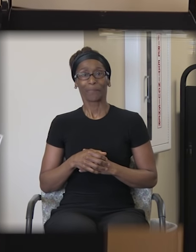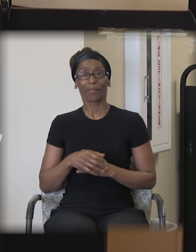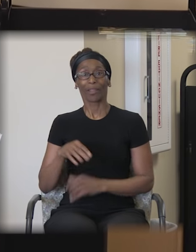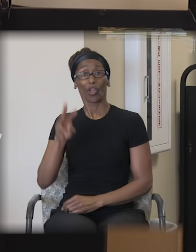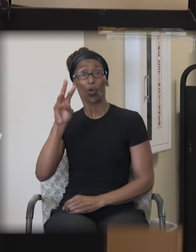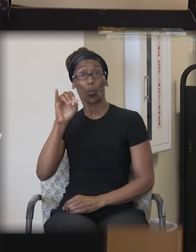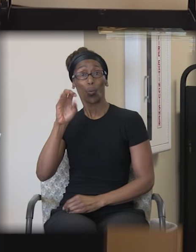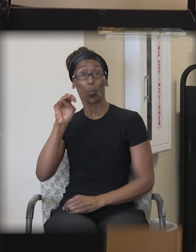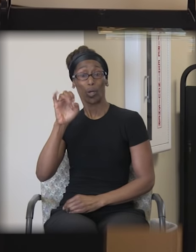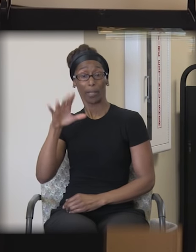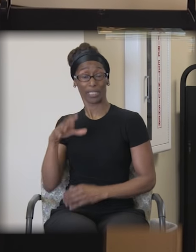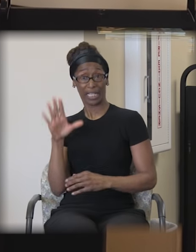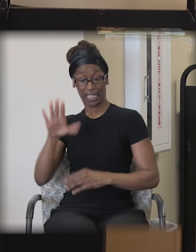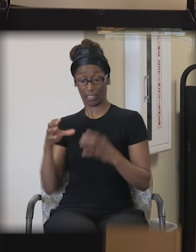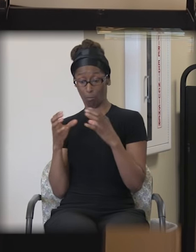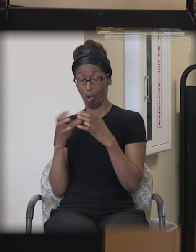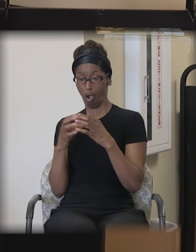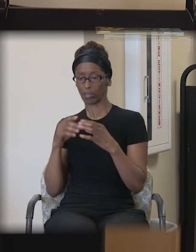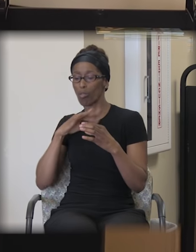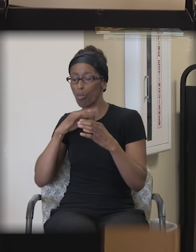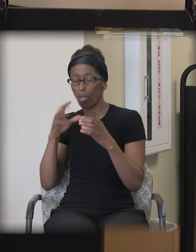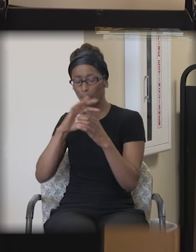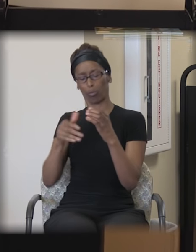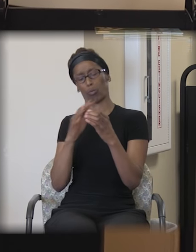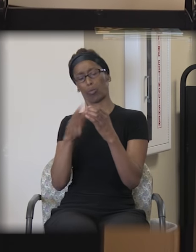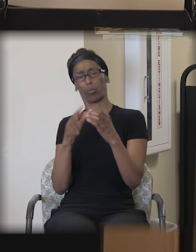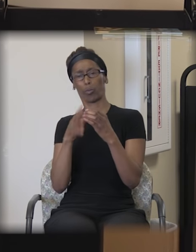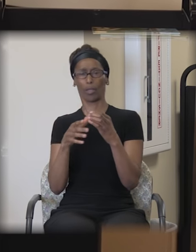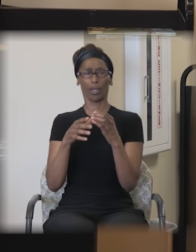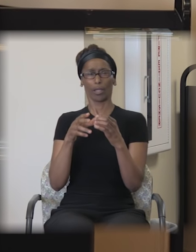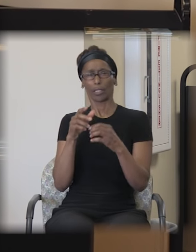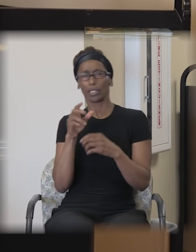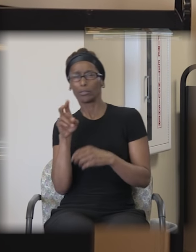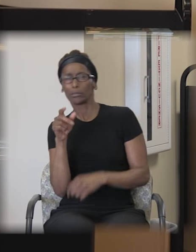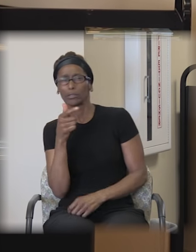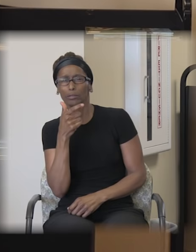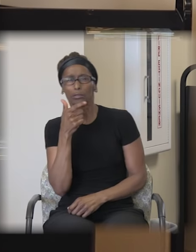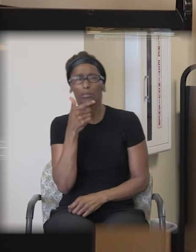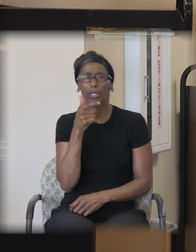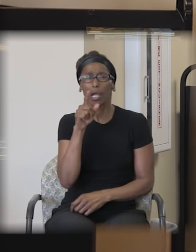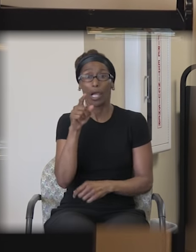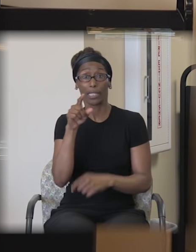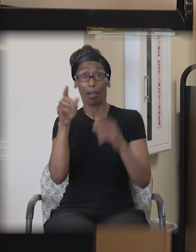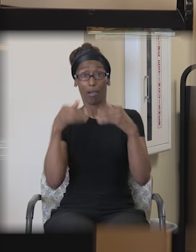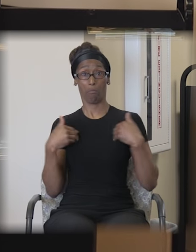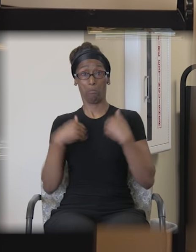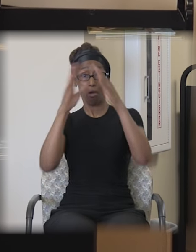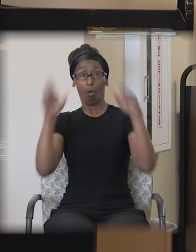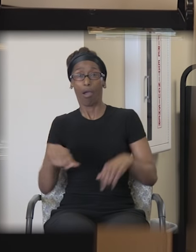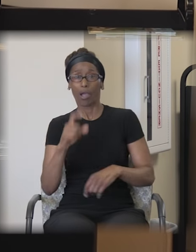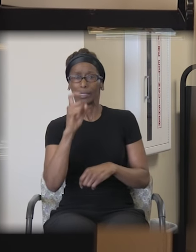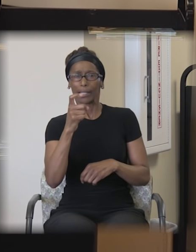William scooped dust to dry the sweat off his slick rubber ball. He stared at the small X he chalked on the barn wall.